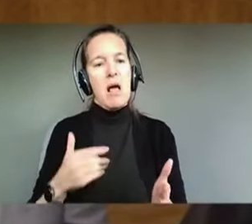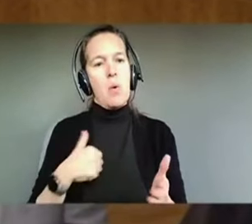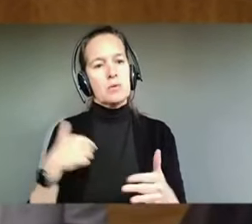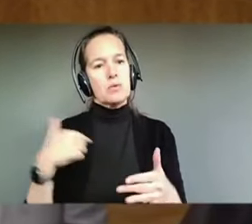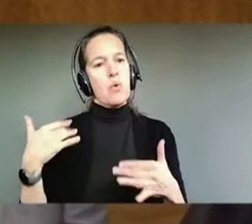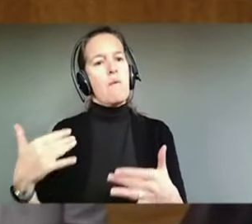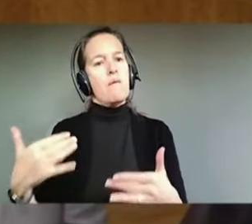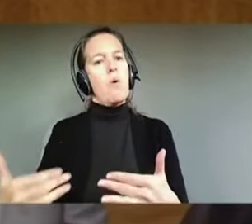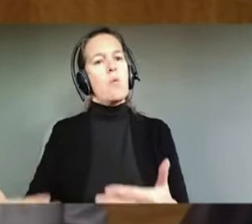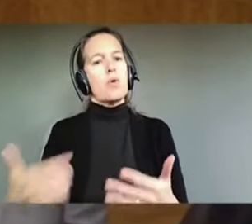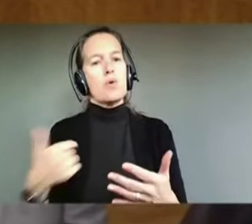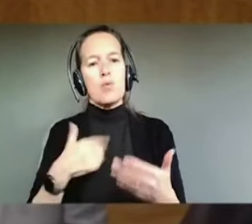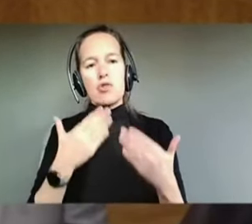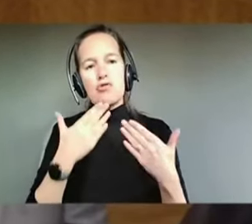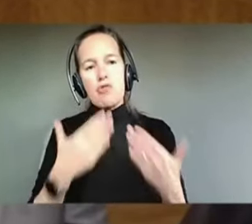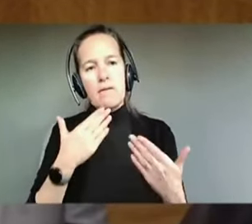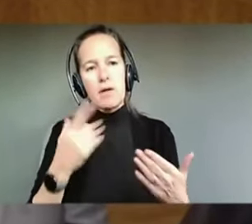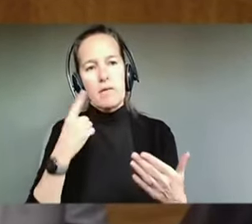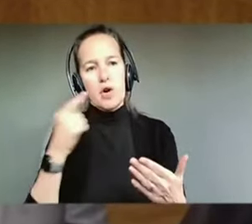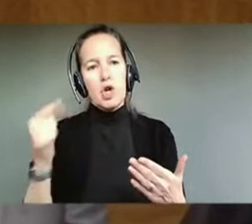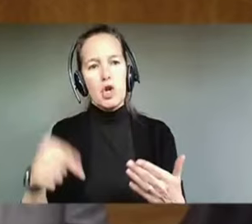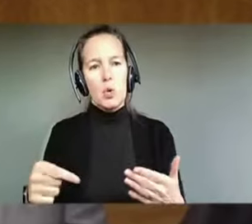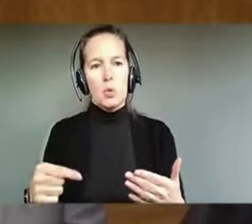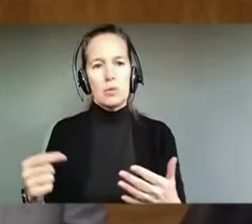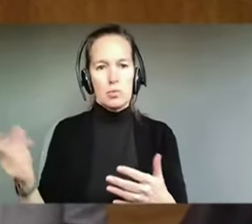very grateful to you being here. Thank you very much.